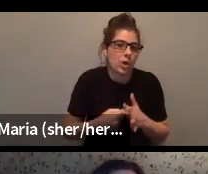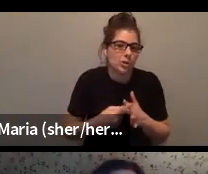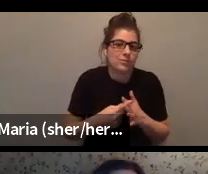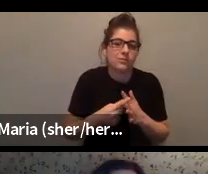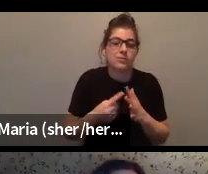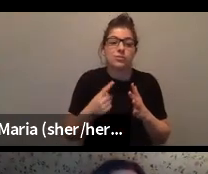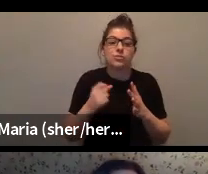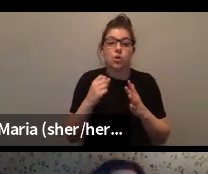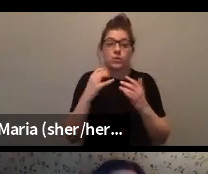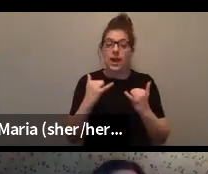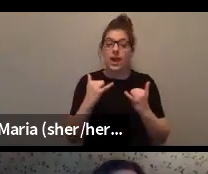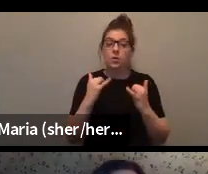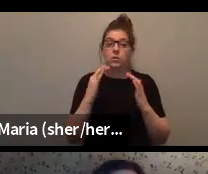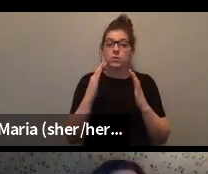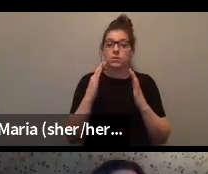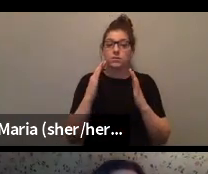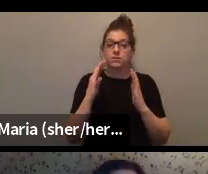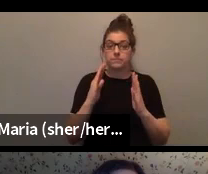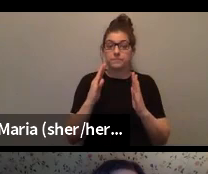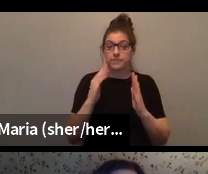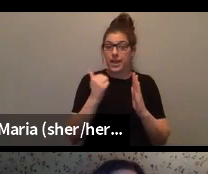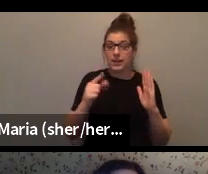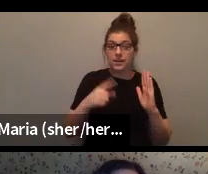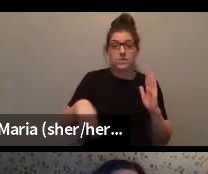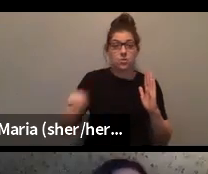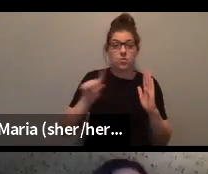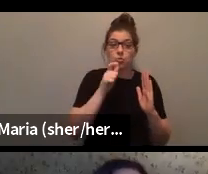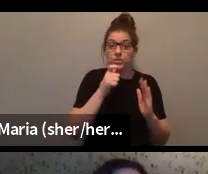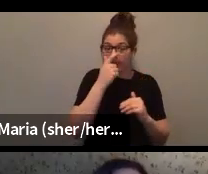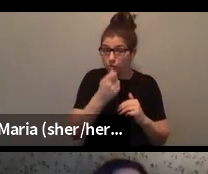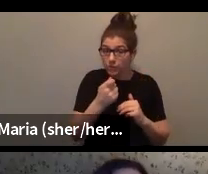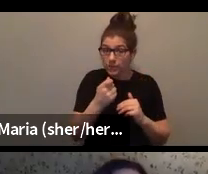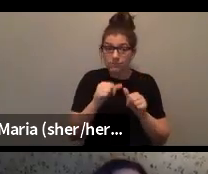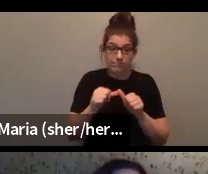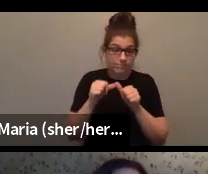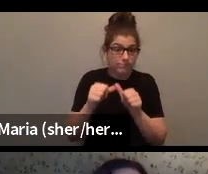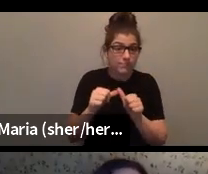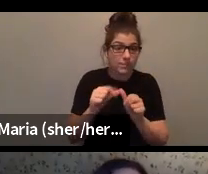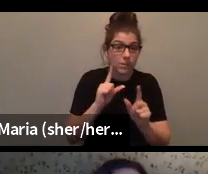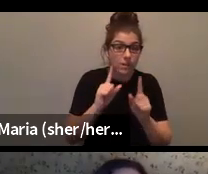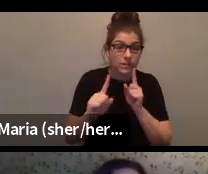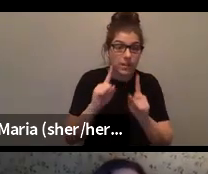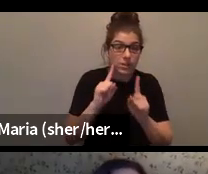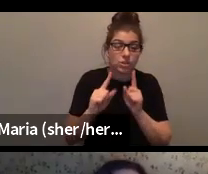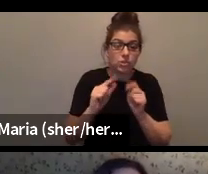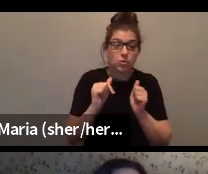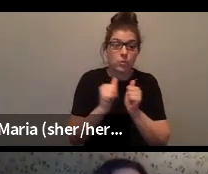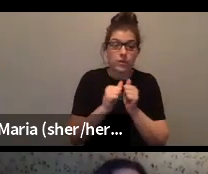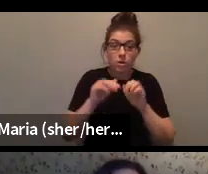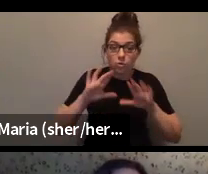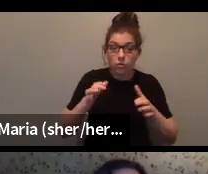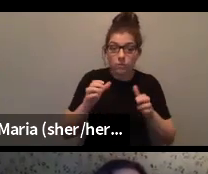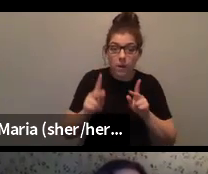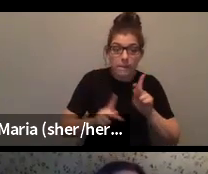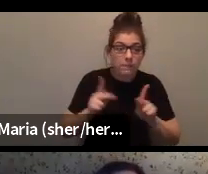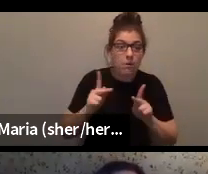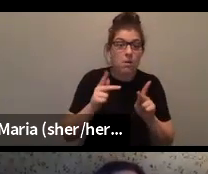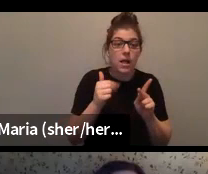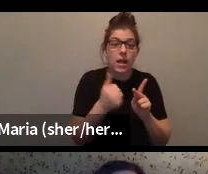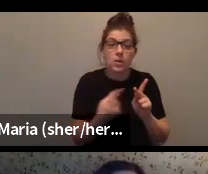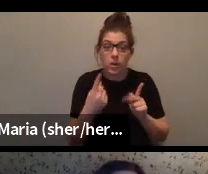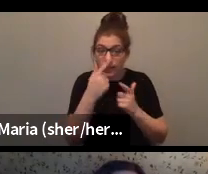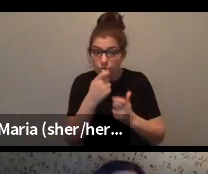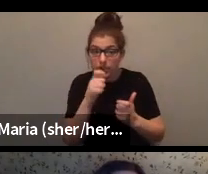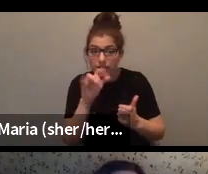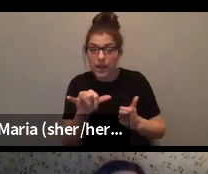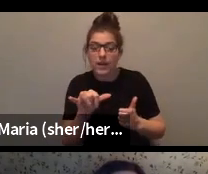is that anybody who's interested in continuing a conversation with a group of people, with anybody you're interested in, use